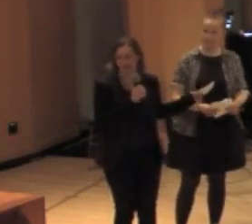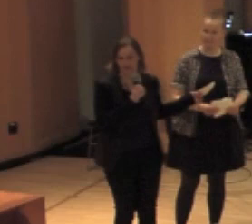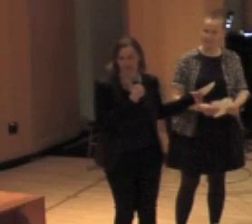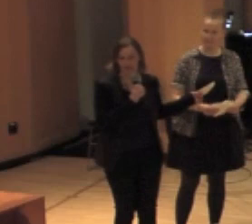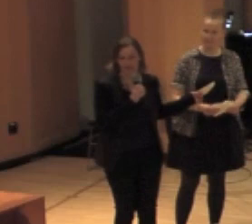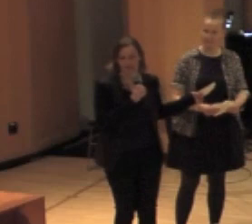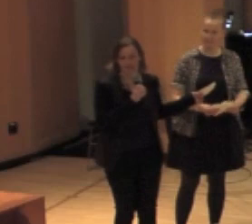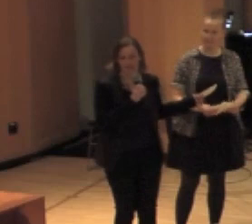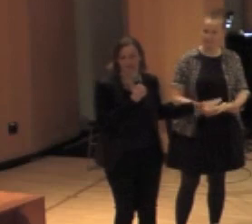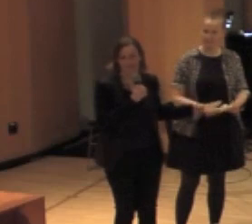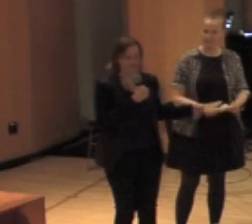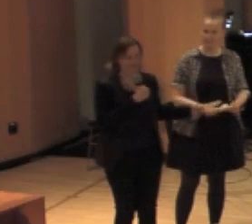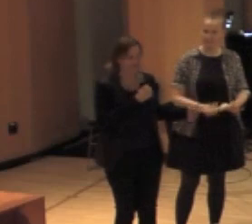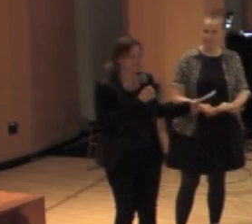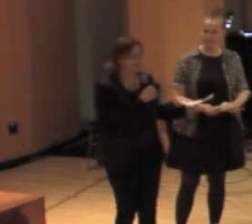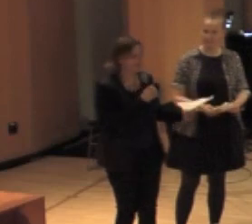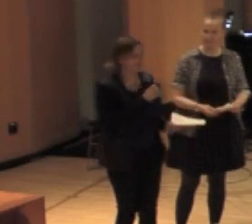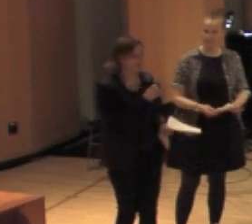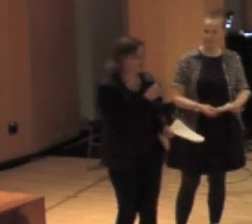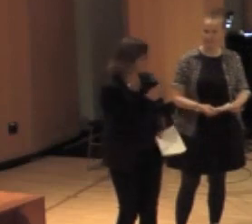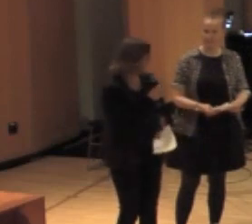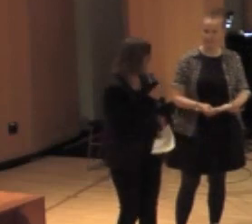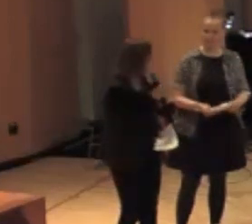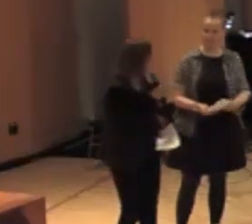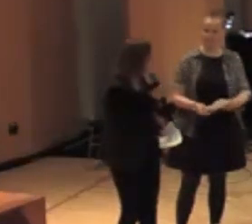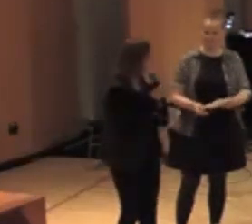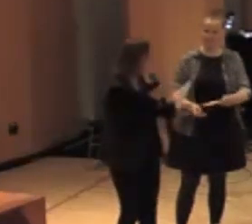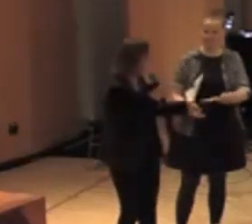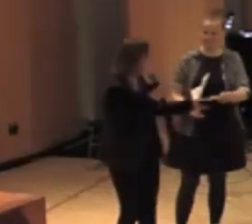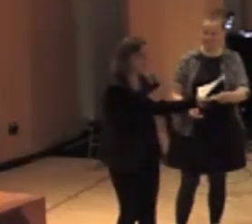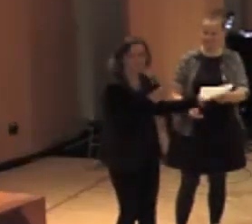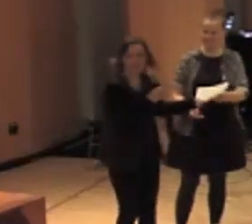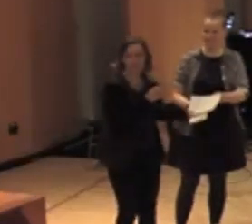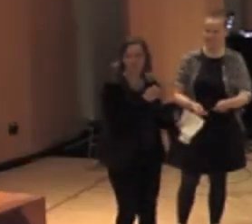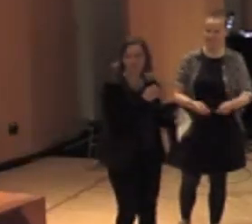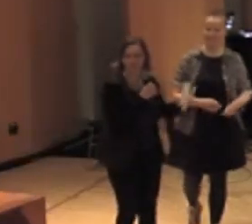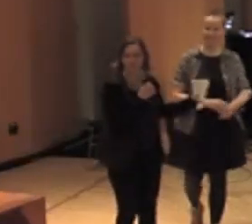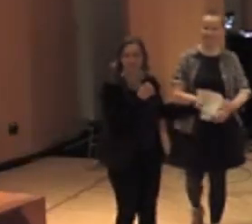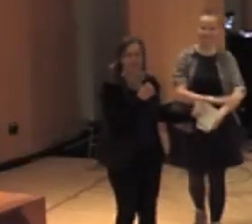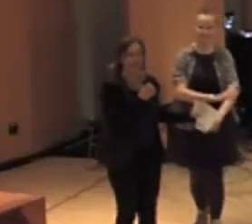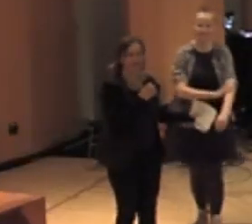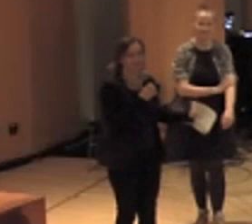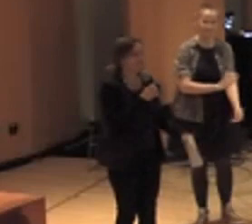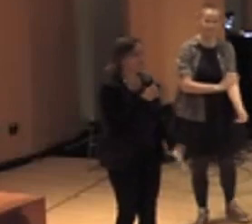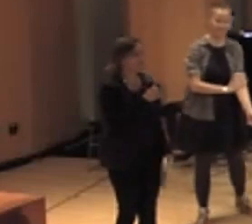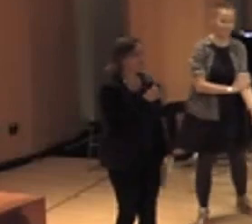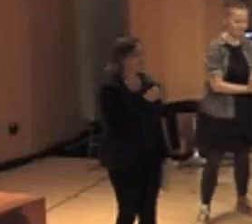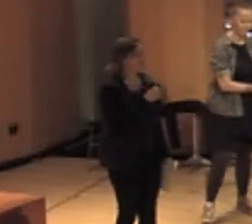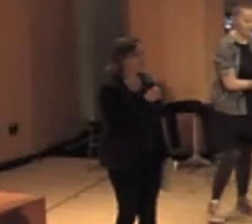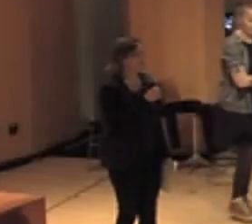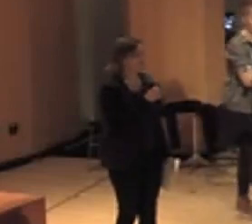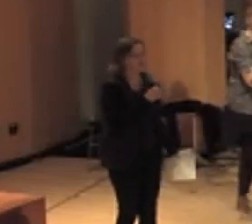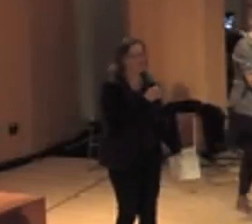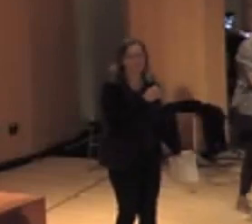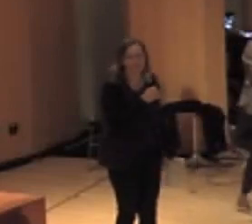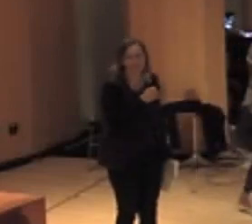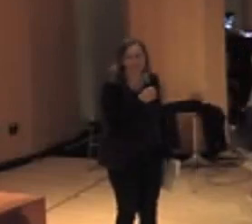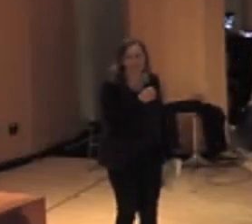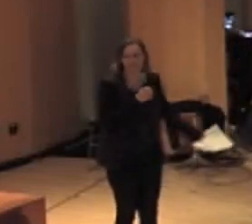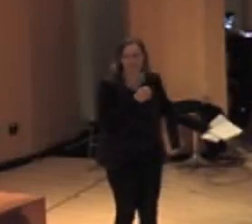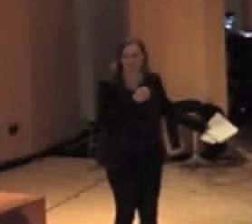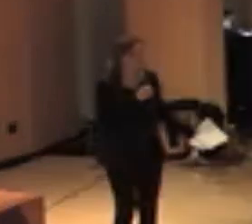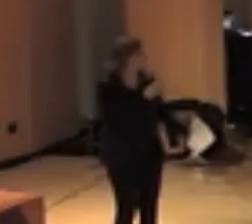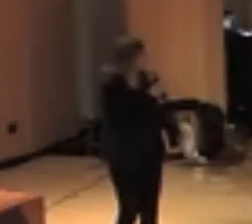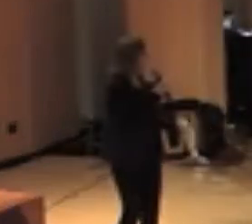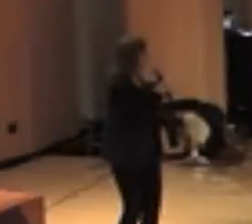hear her best amount the mimos um and there'll be some subtitles uh that you can follow along so hopefully that'll